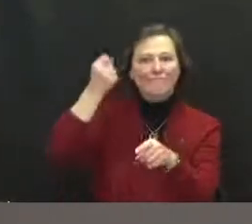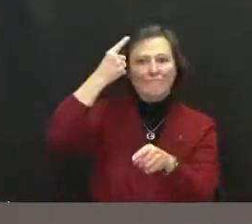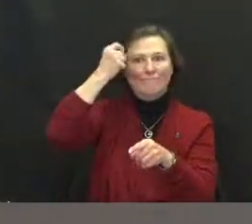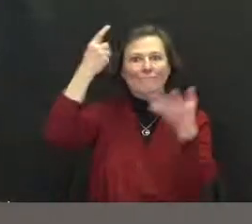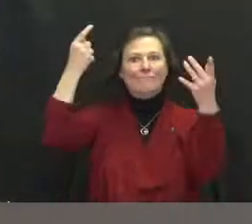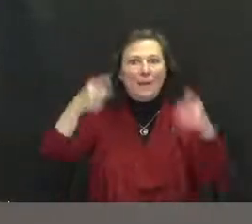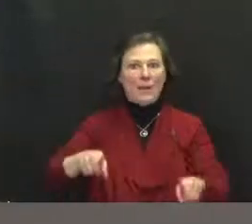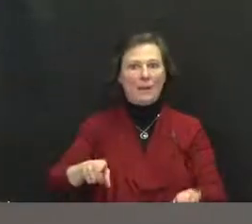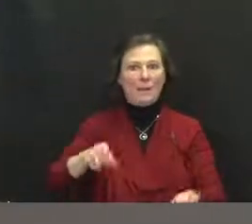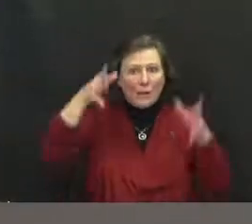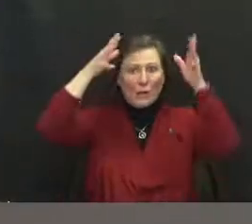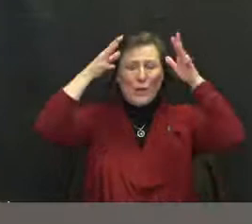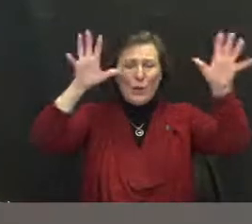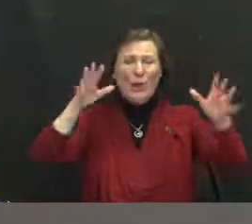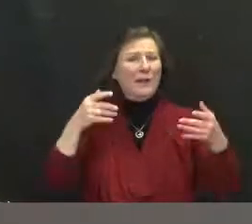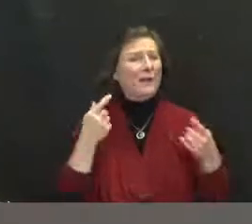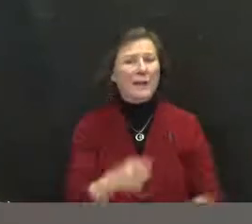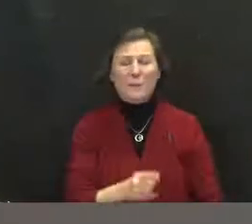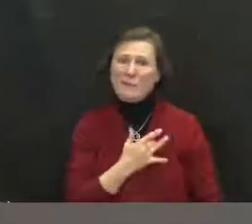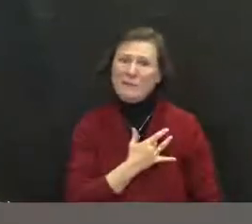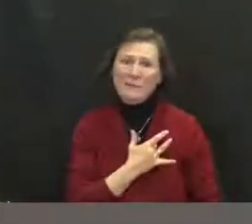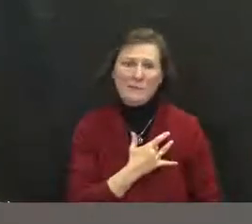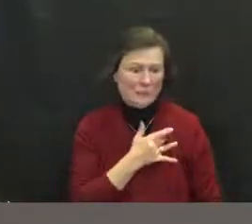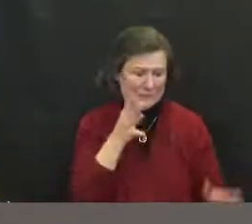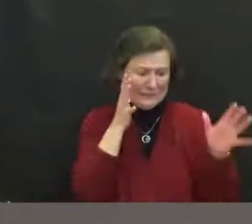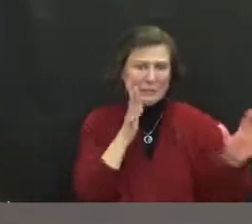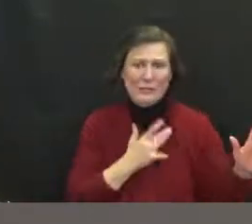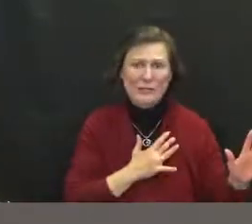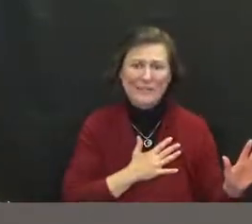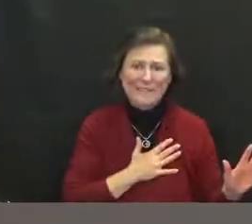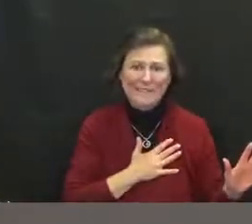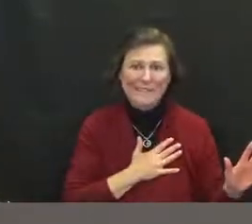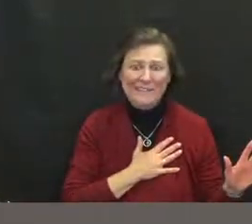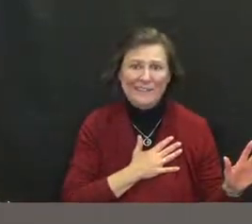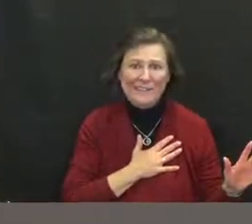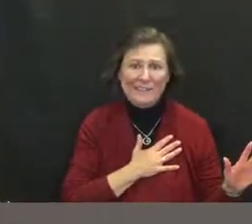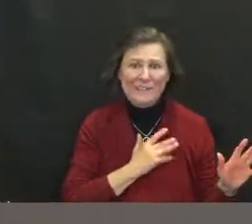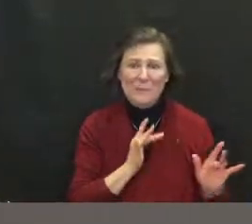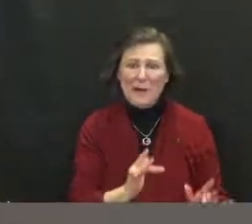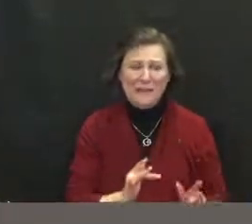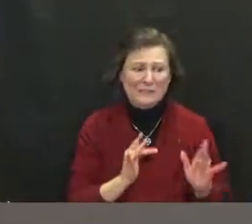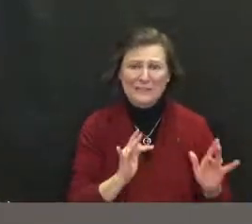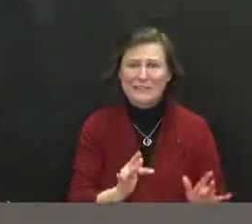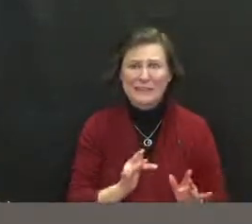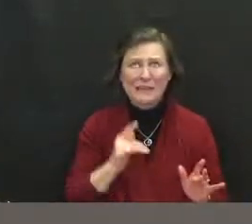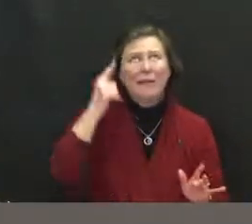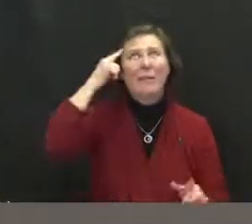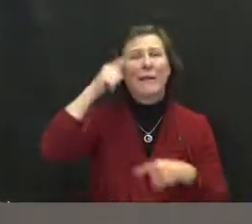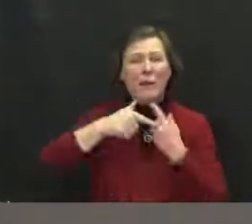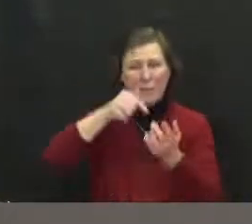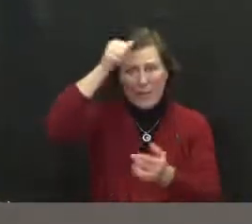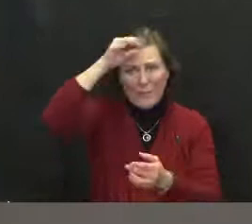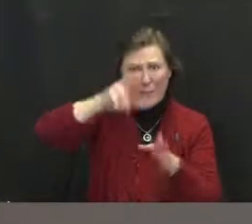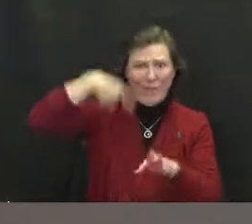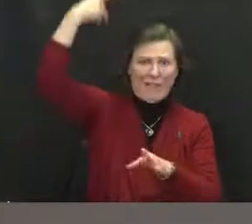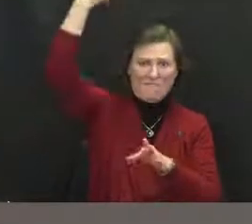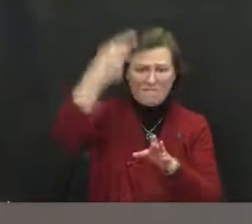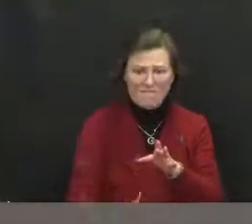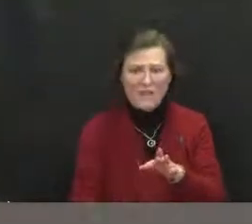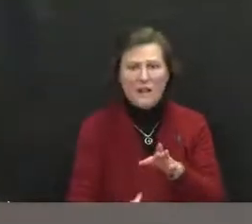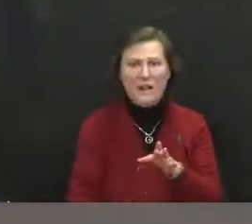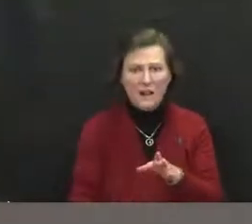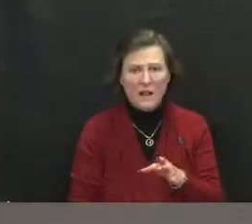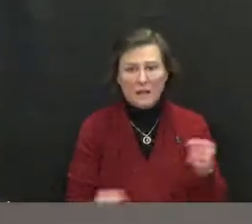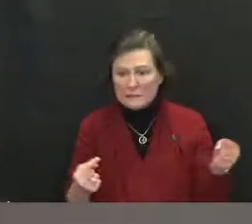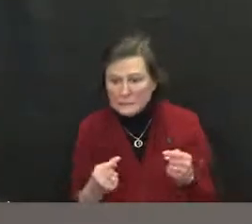happened. His heart overflowed with compassion for the man who was surely on the rocks below, badly injured